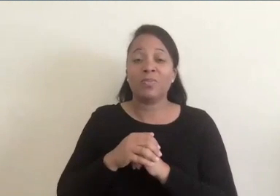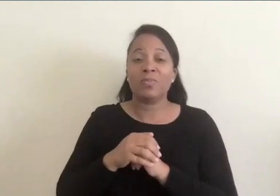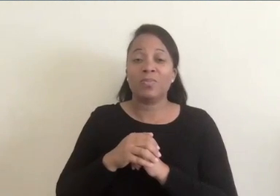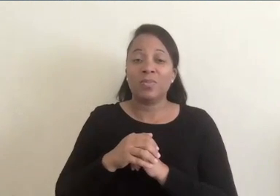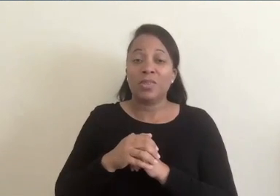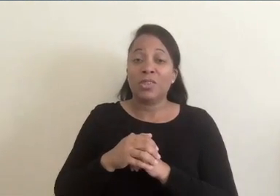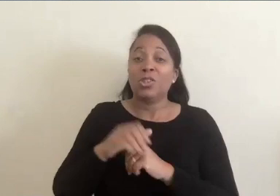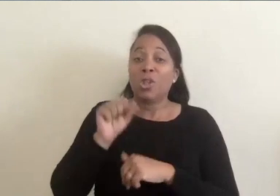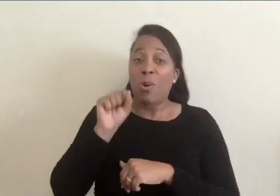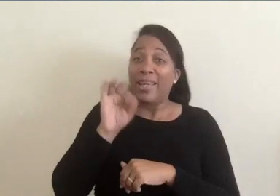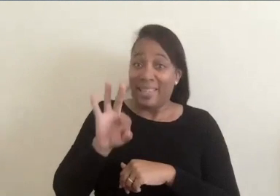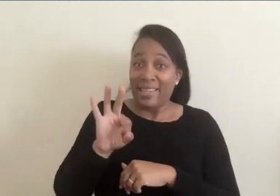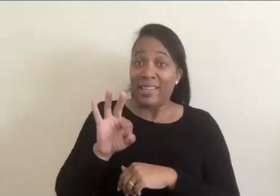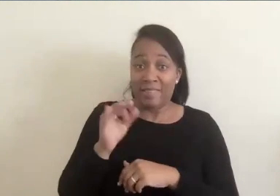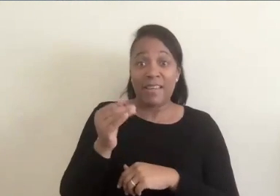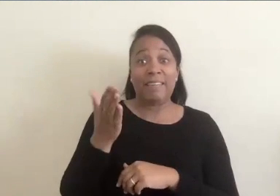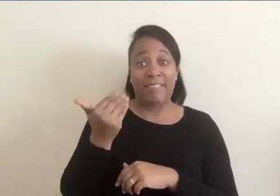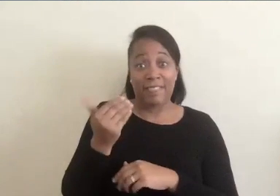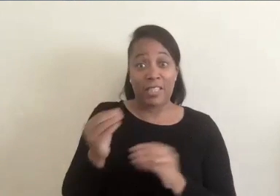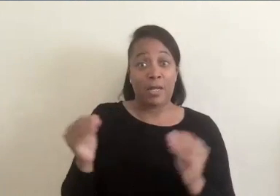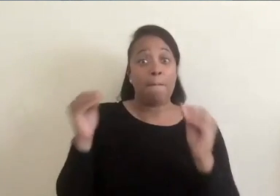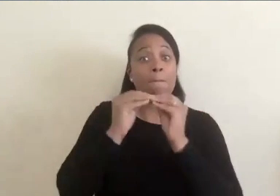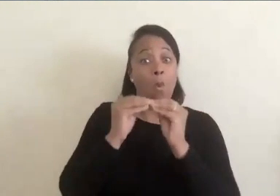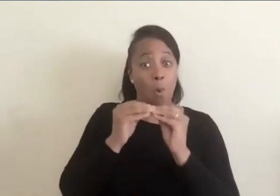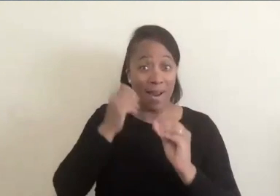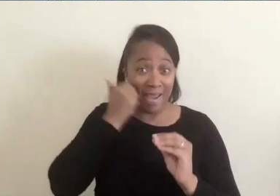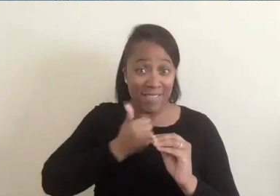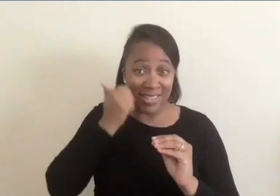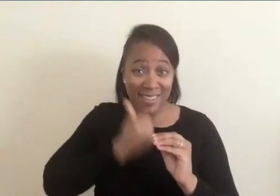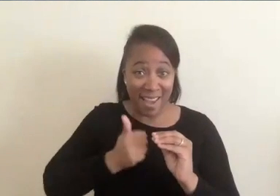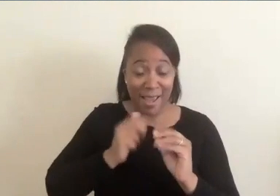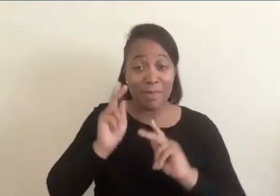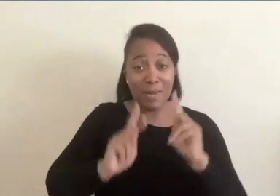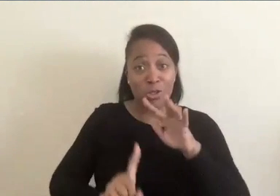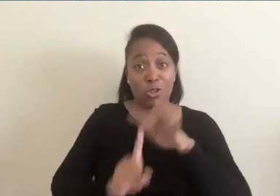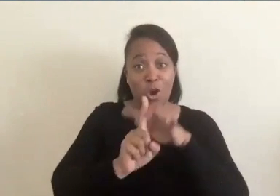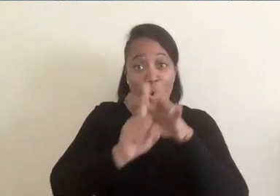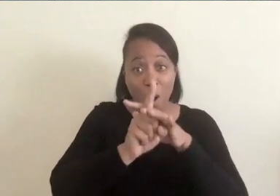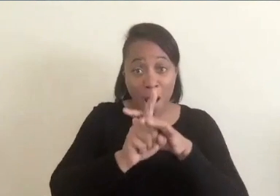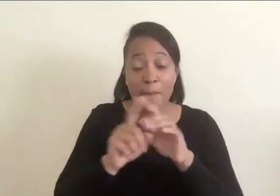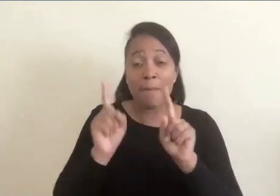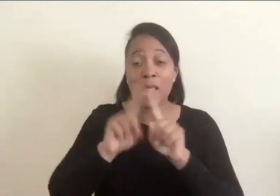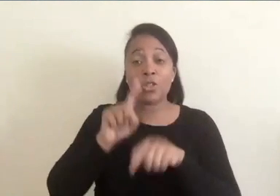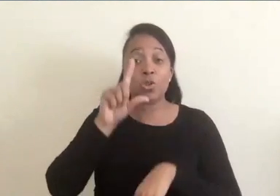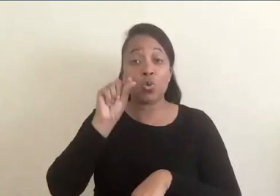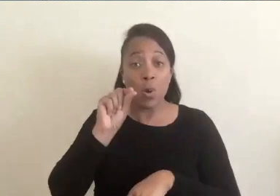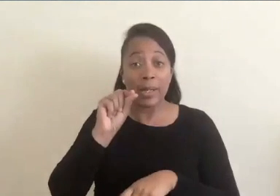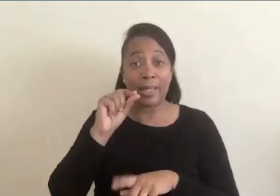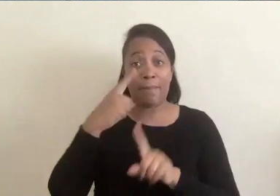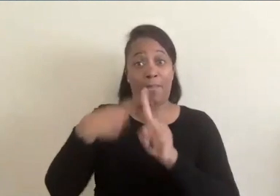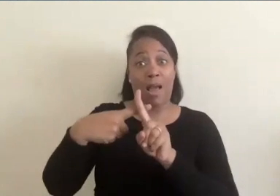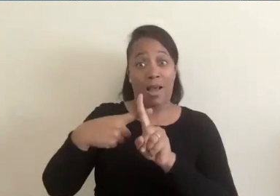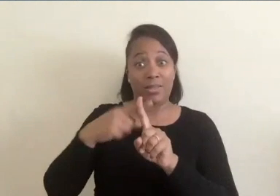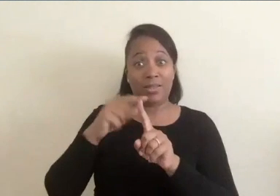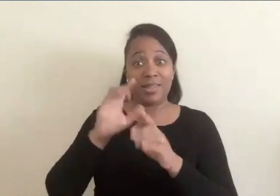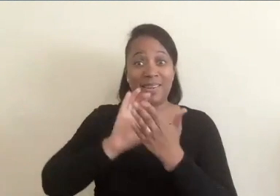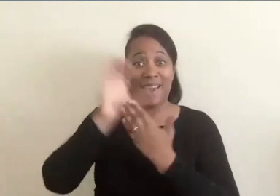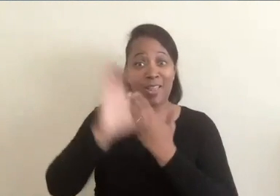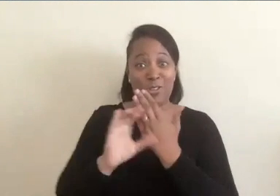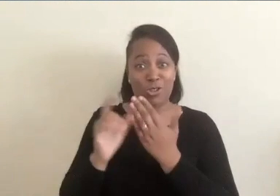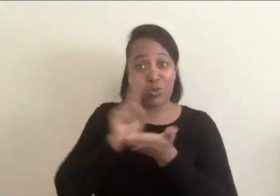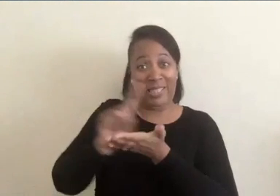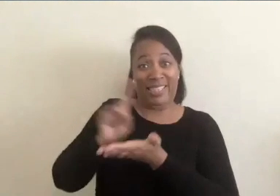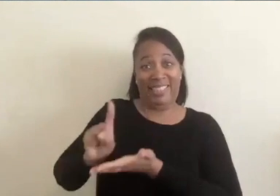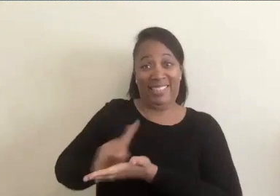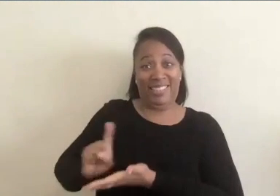if there have been 15 or more employees for each working day in 20 or more calendar weeks. The point of that definition